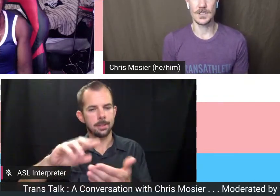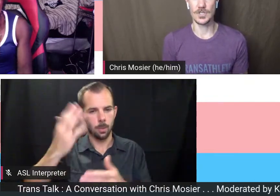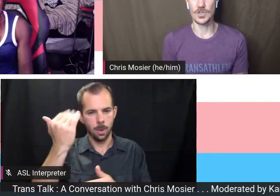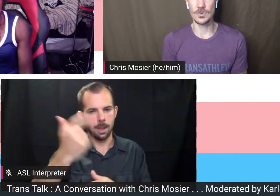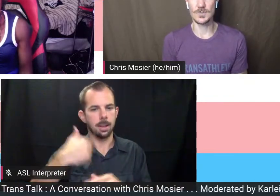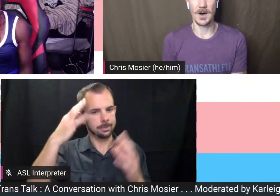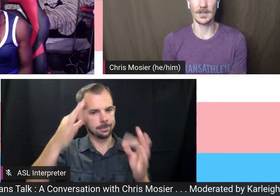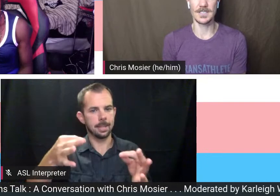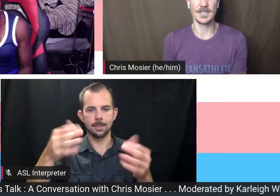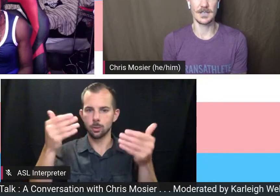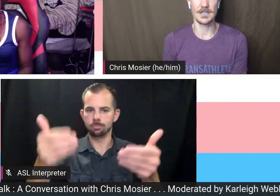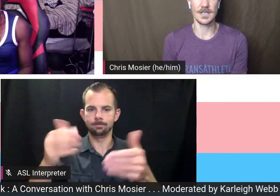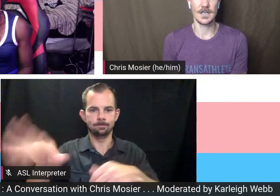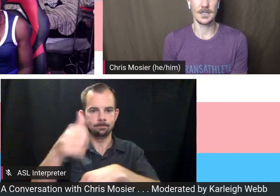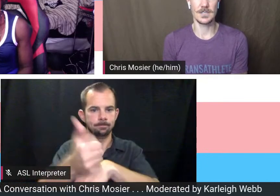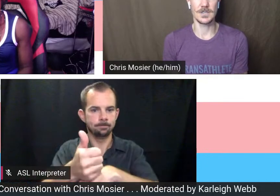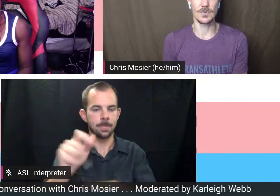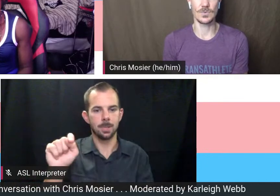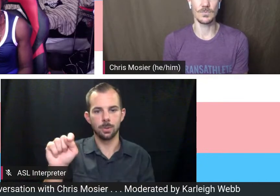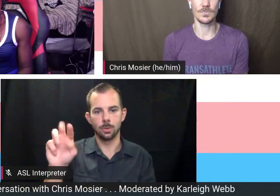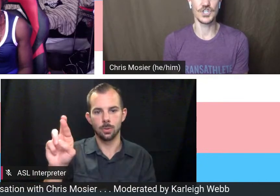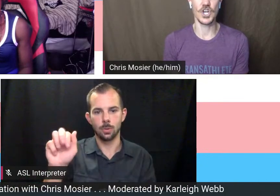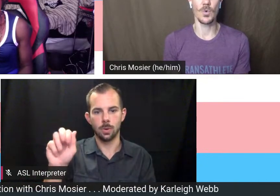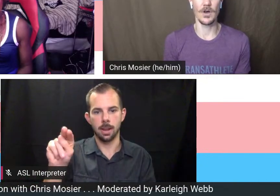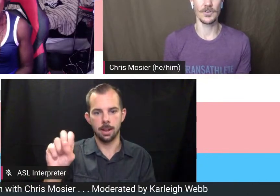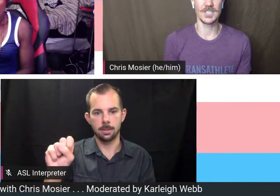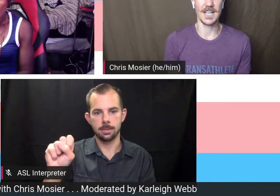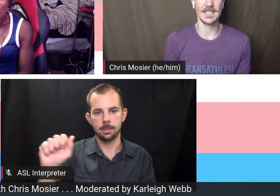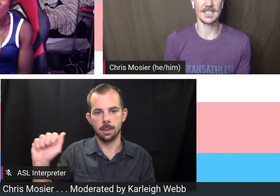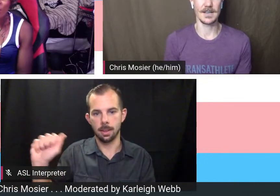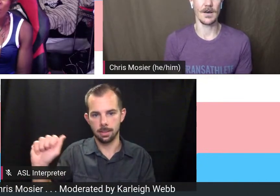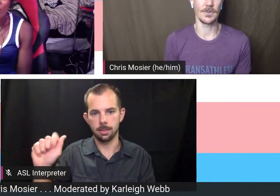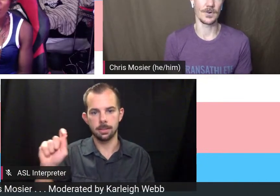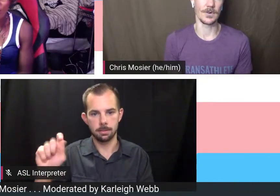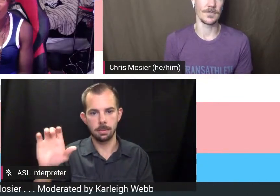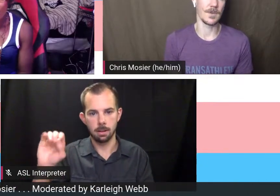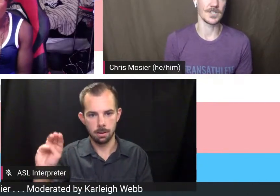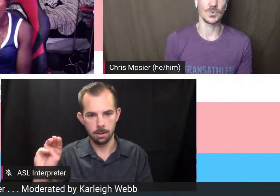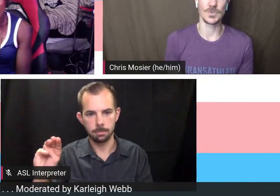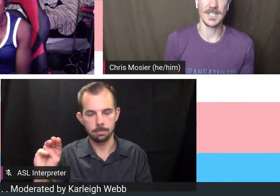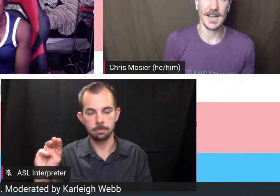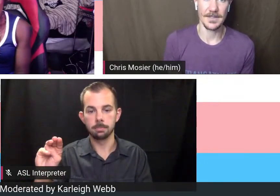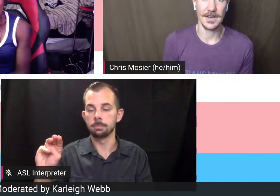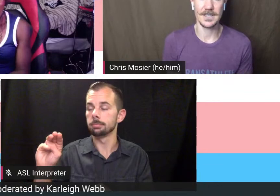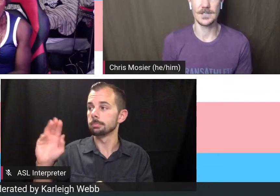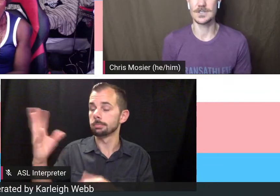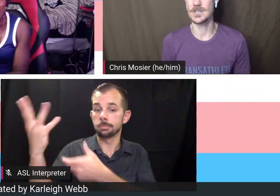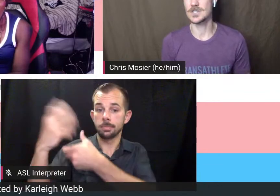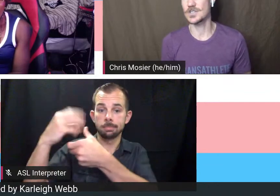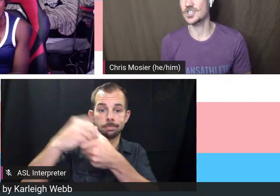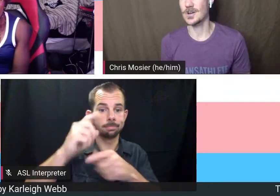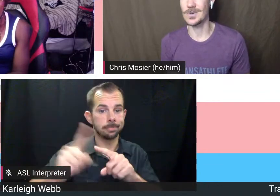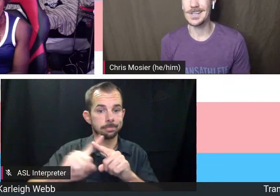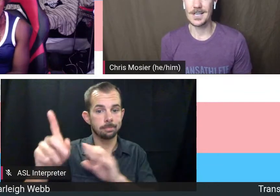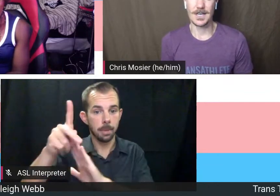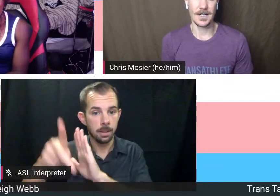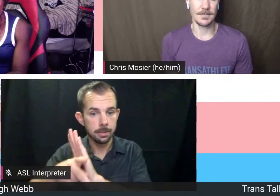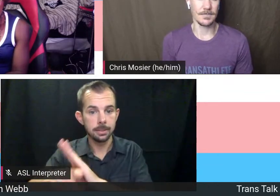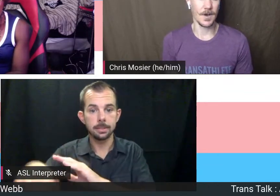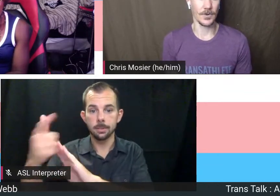to use policies to show other states and other high school state athletic associations,